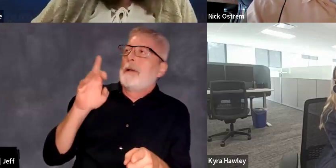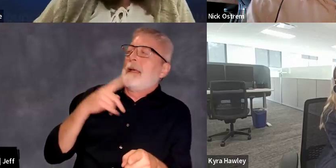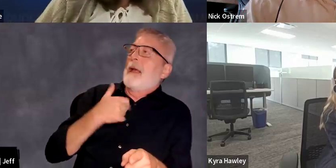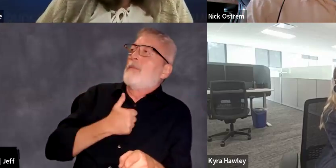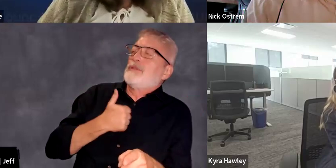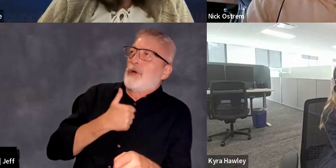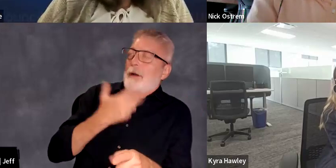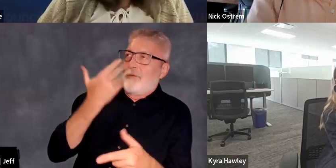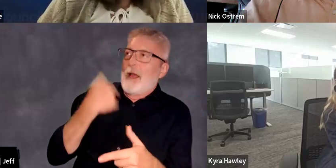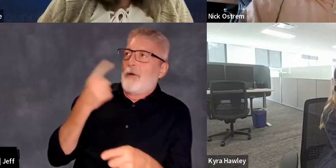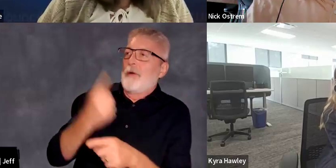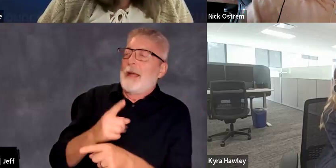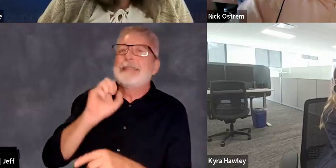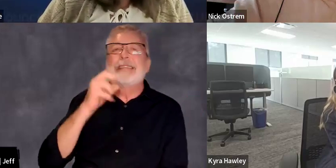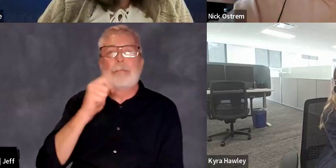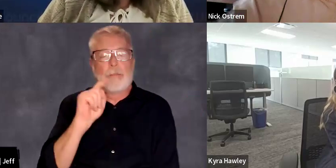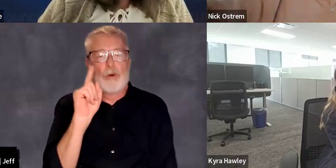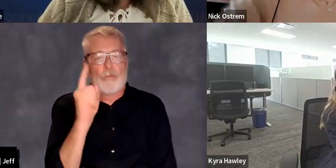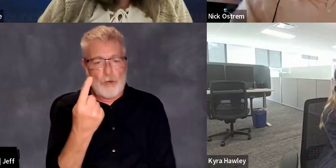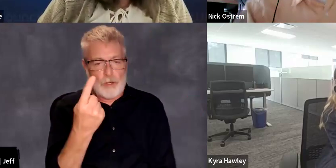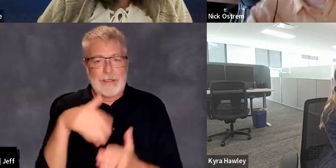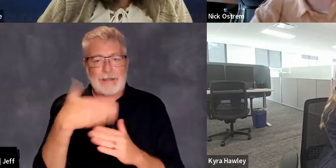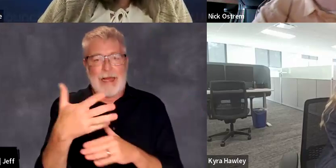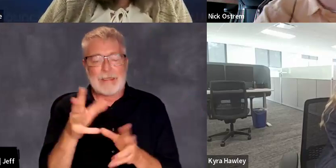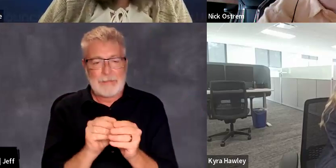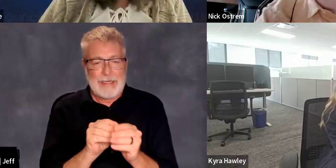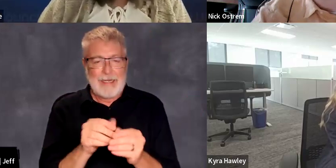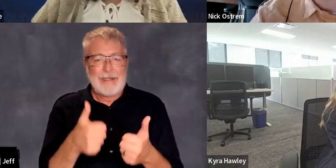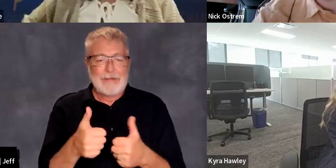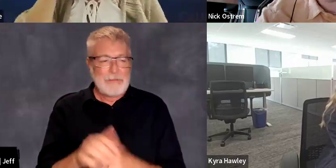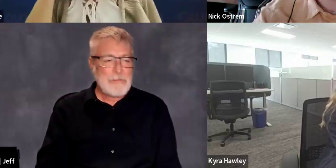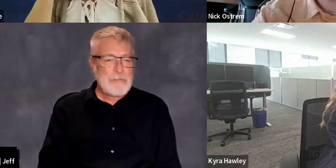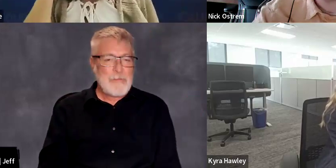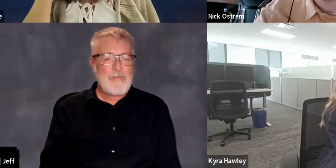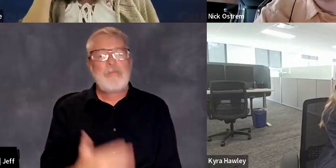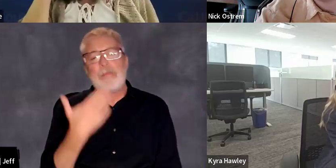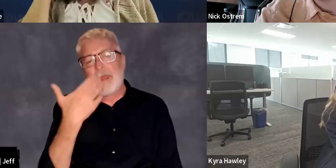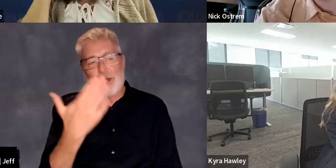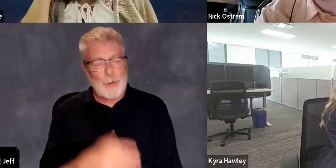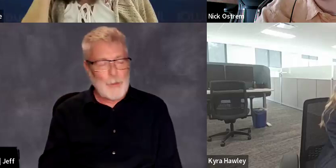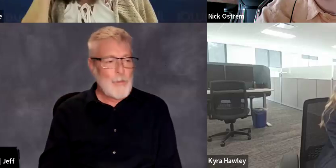you. September 1st is when we will come Yeah. back. Next time. Thank you.